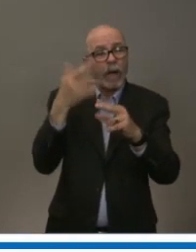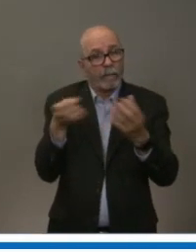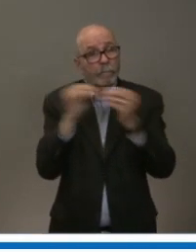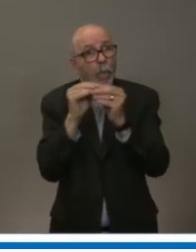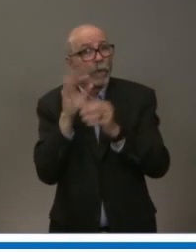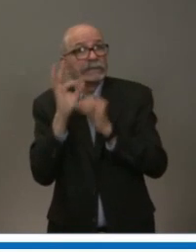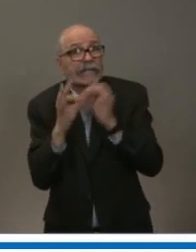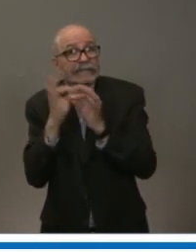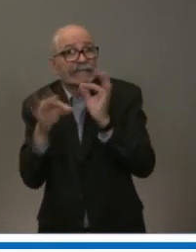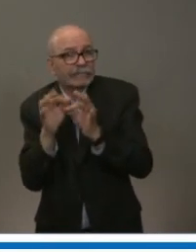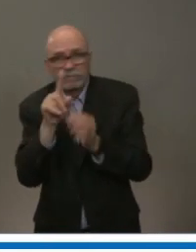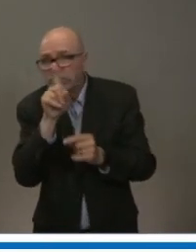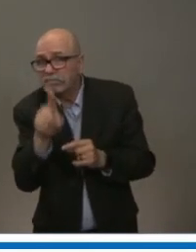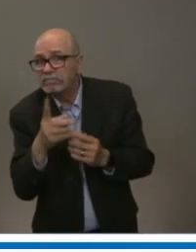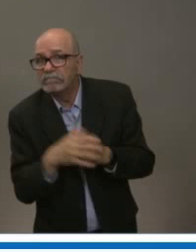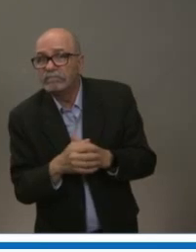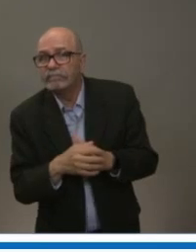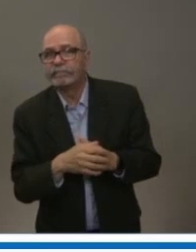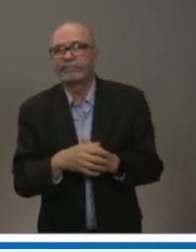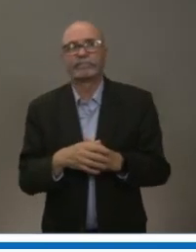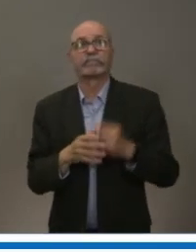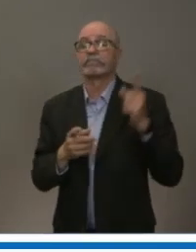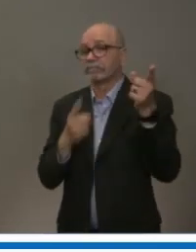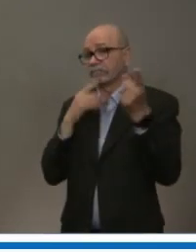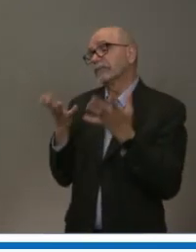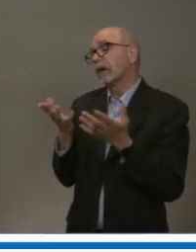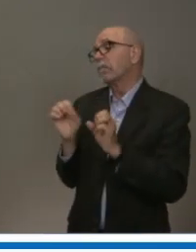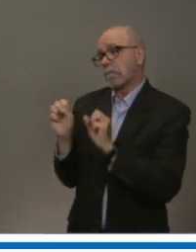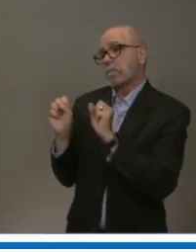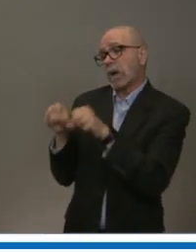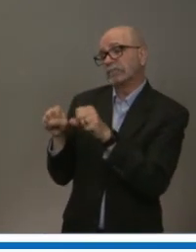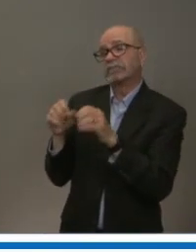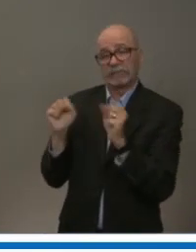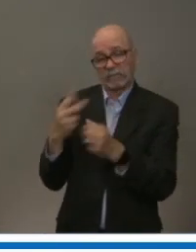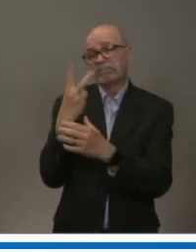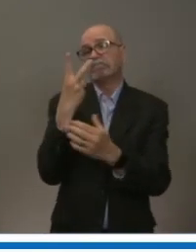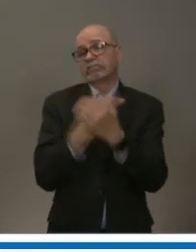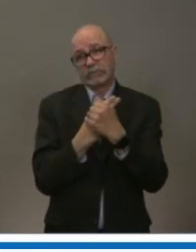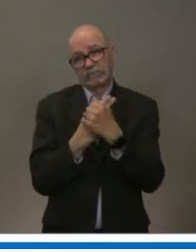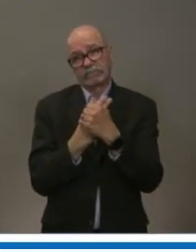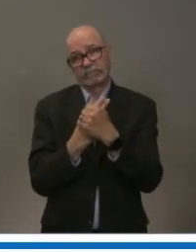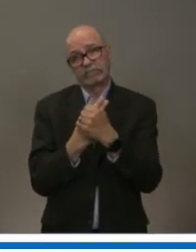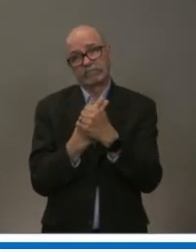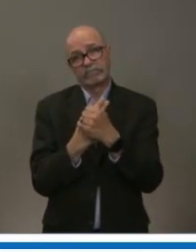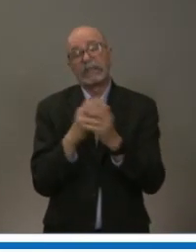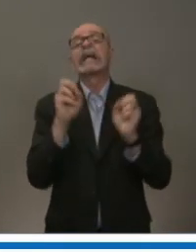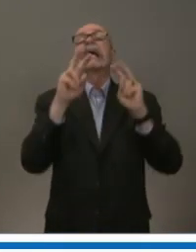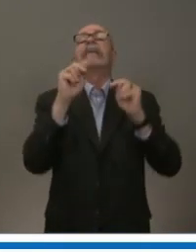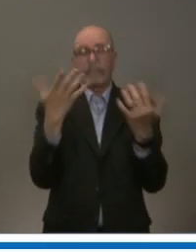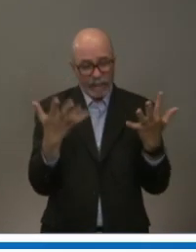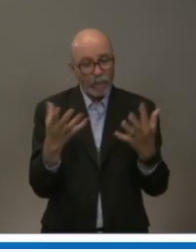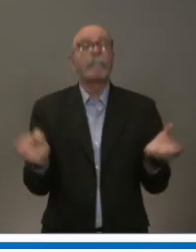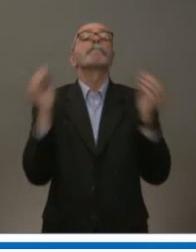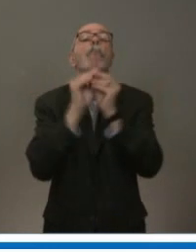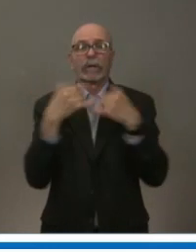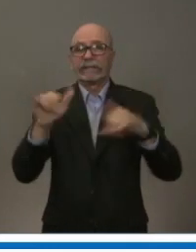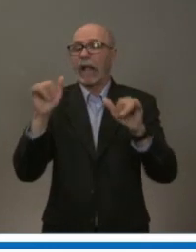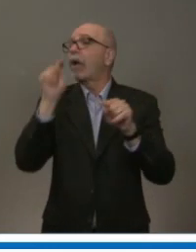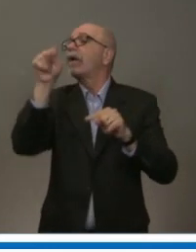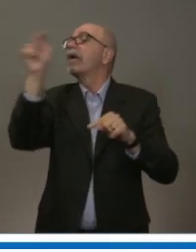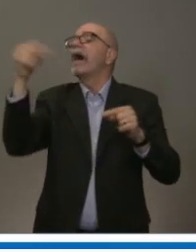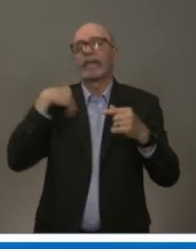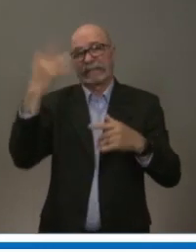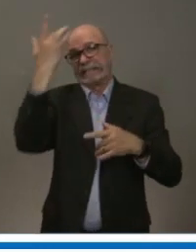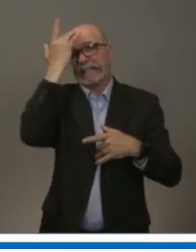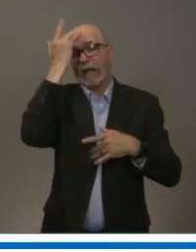of it, in both of those, we have to be cognizant that we may be having more disease activity, but also the number of positives you see actually is